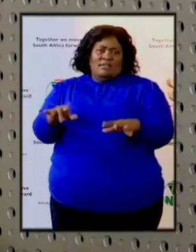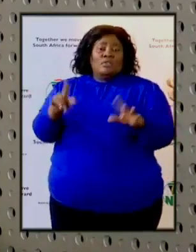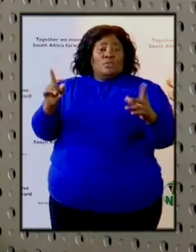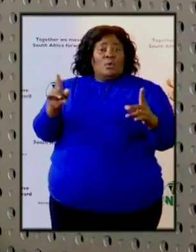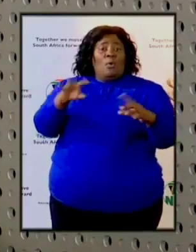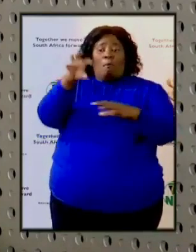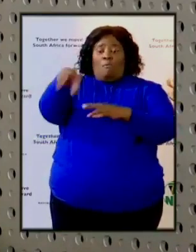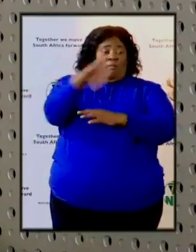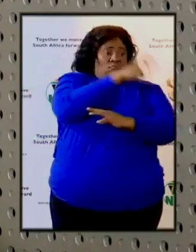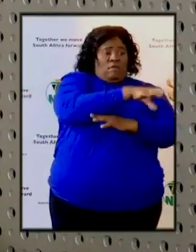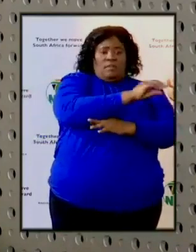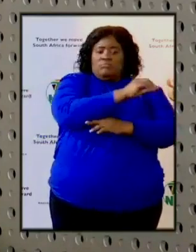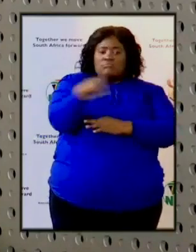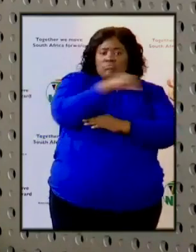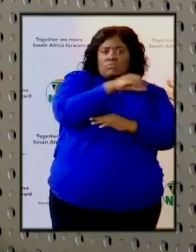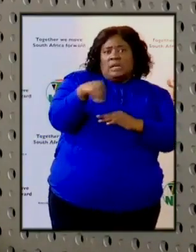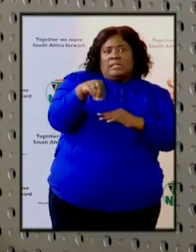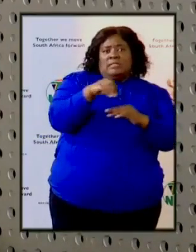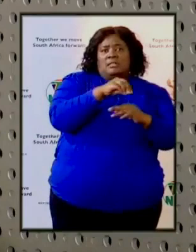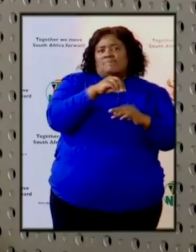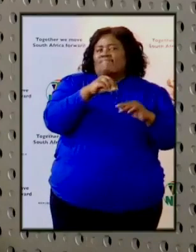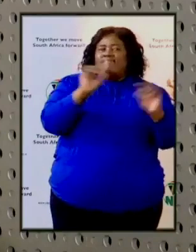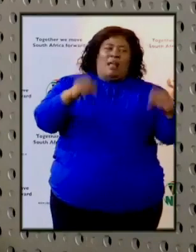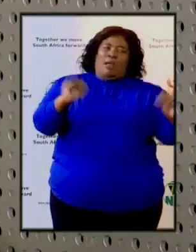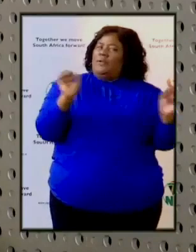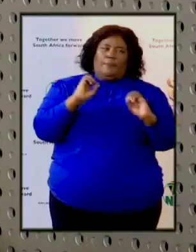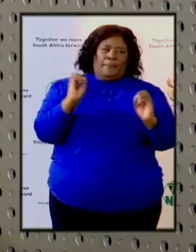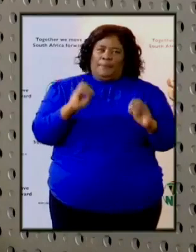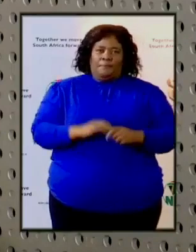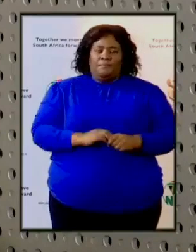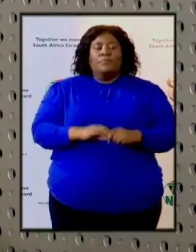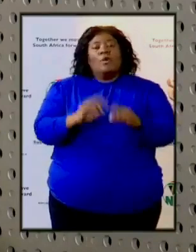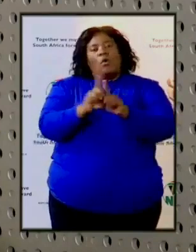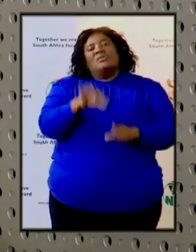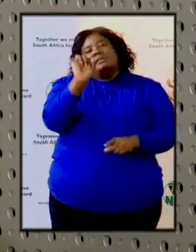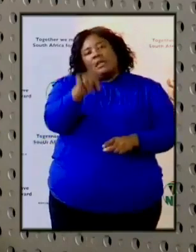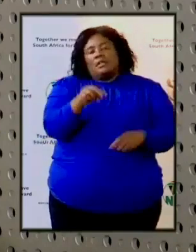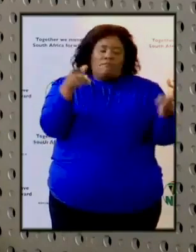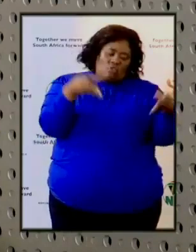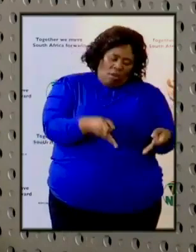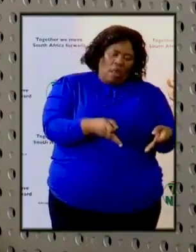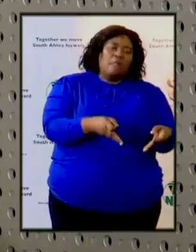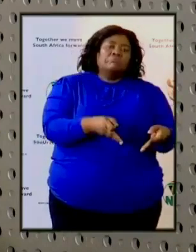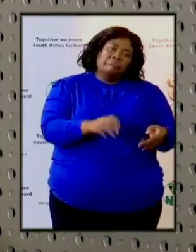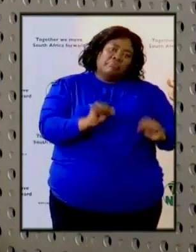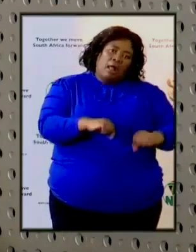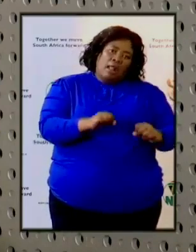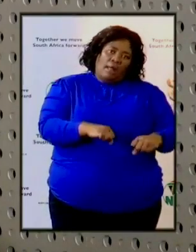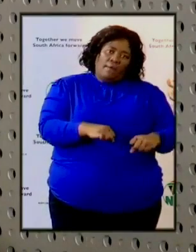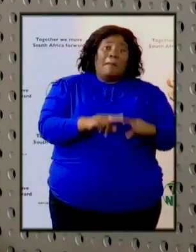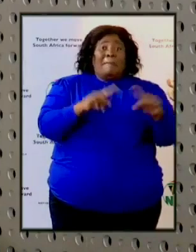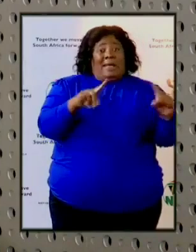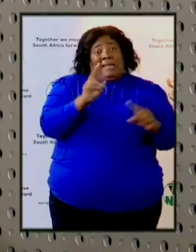Of course, funerals are still allowed. You can, under very